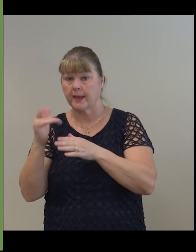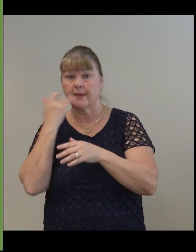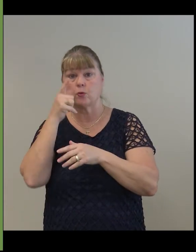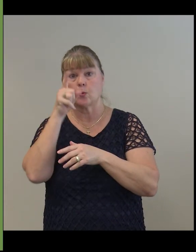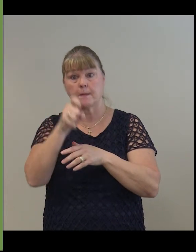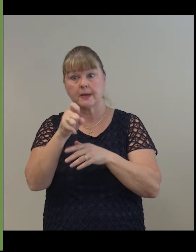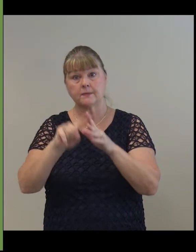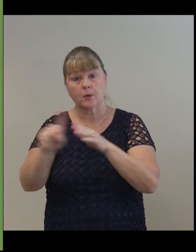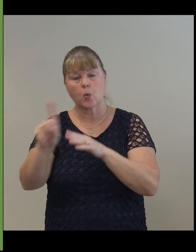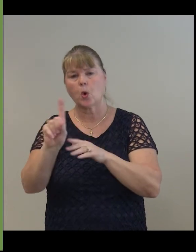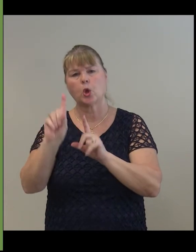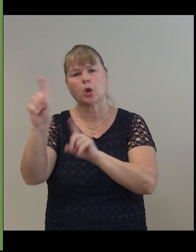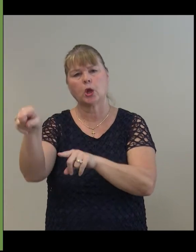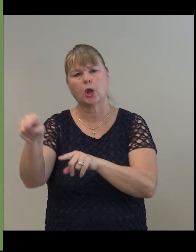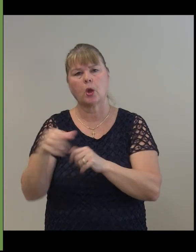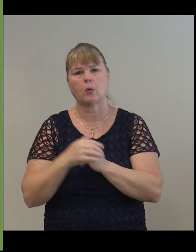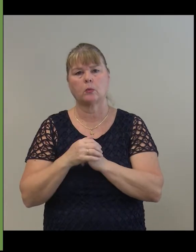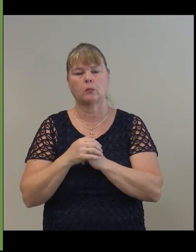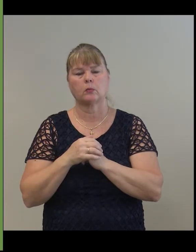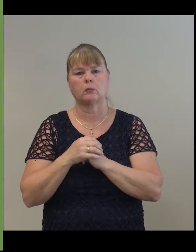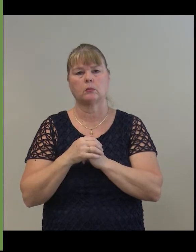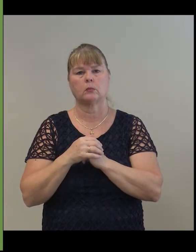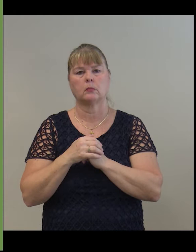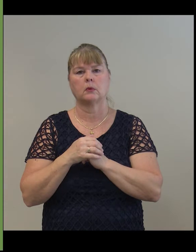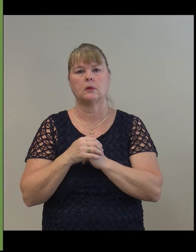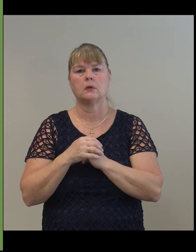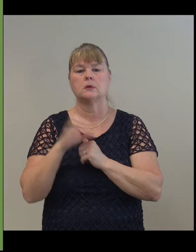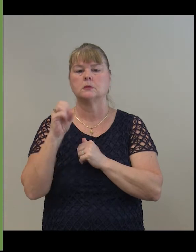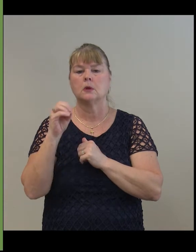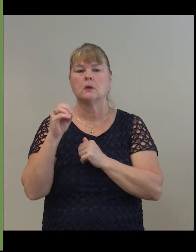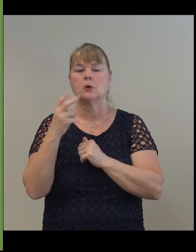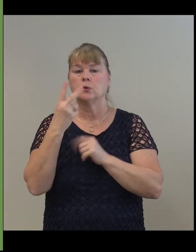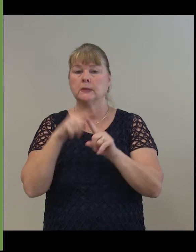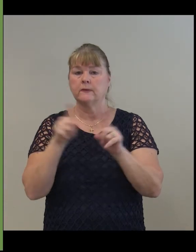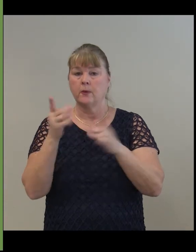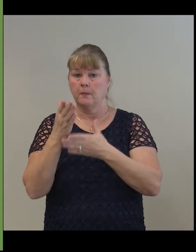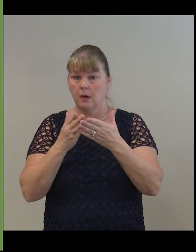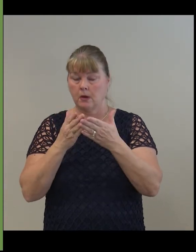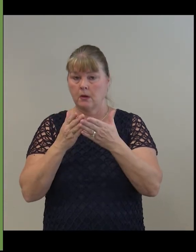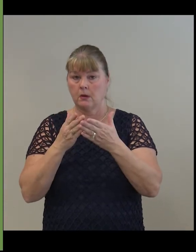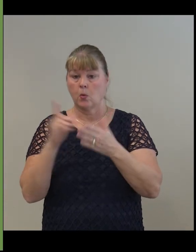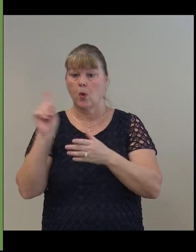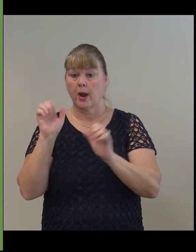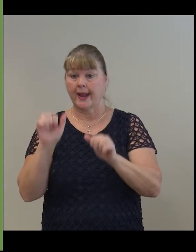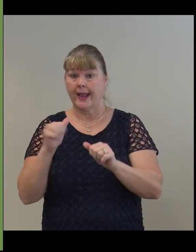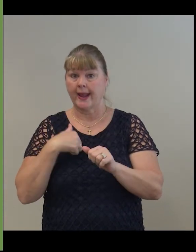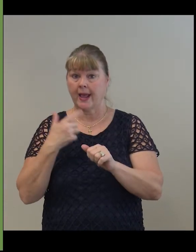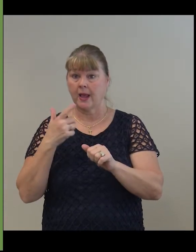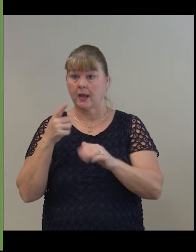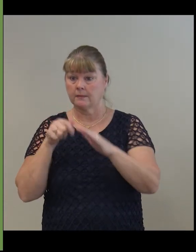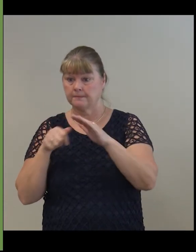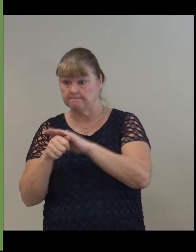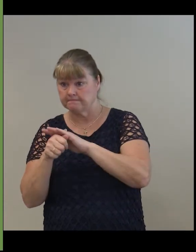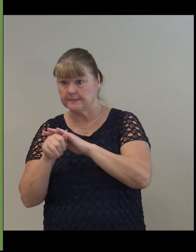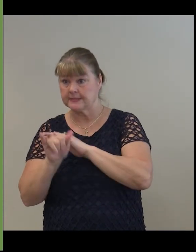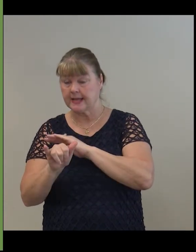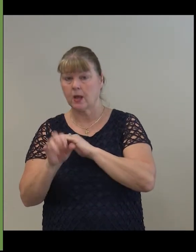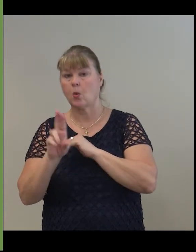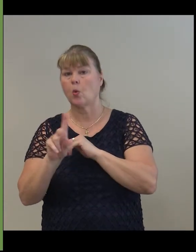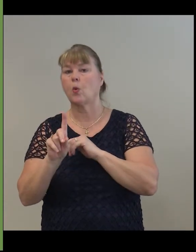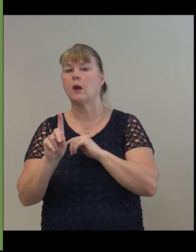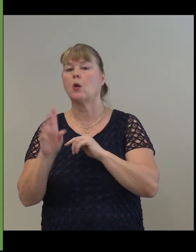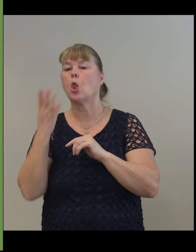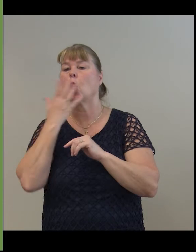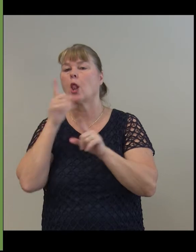you have to evacuate, where are you going to shelter somewhere else? So it's two different parts of where can I shelter and what does